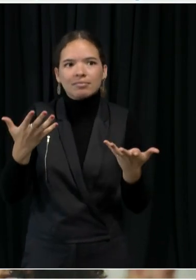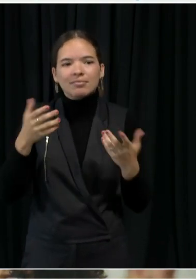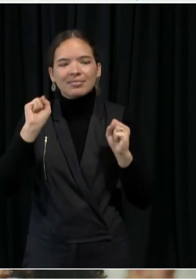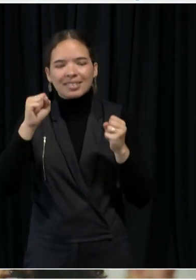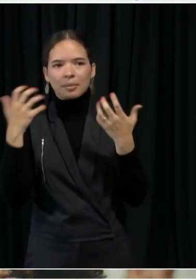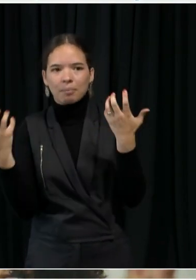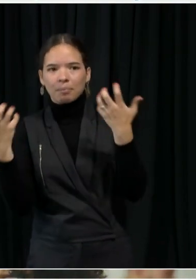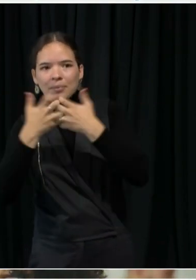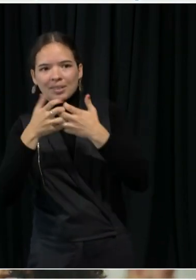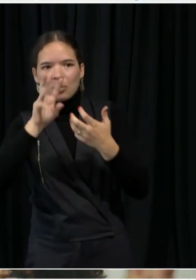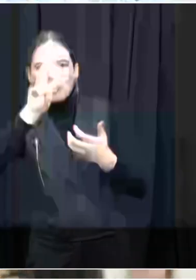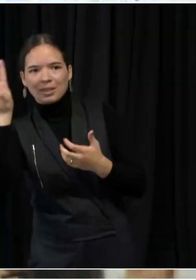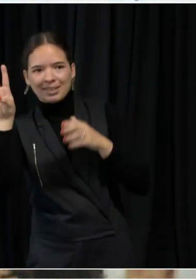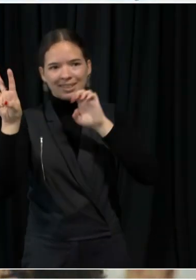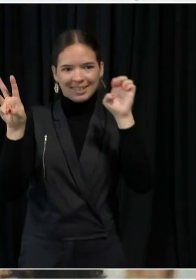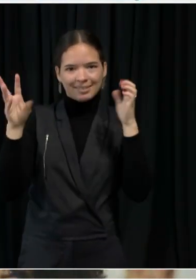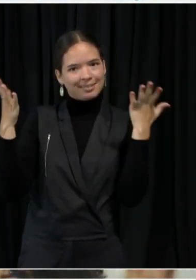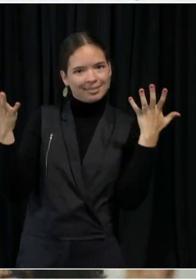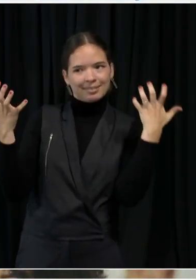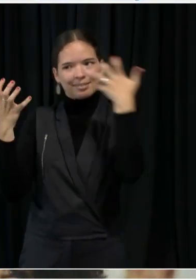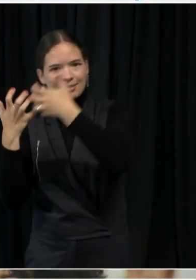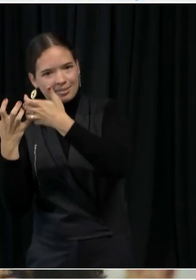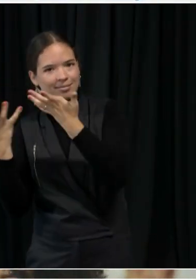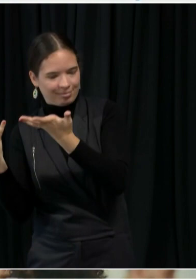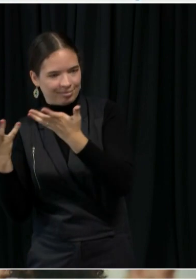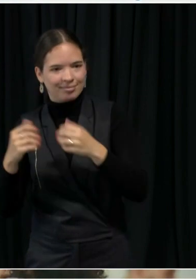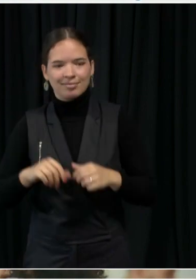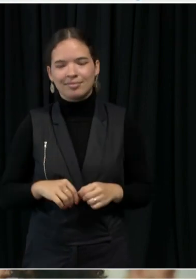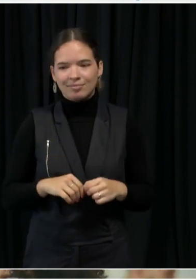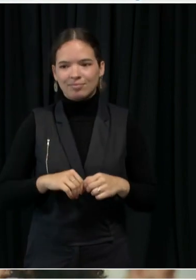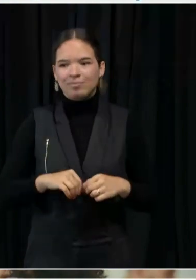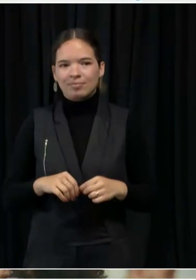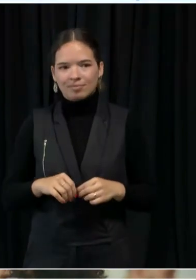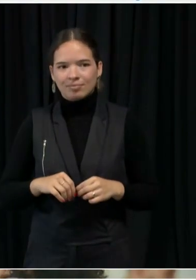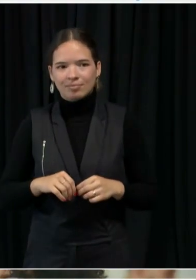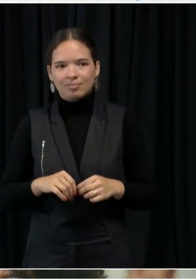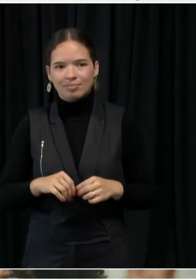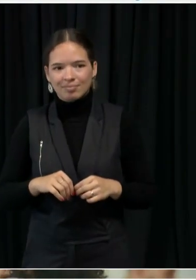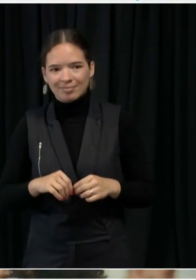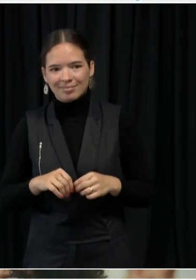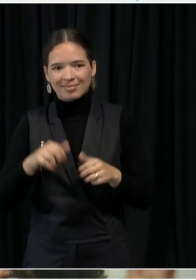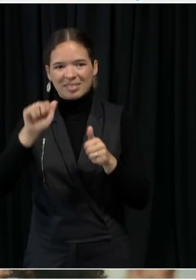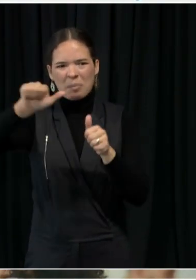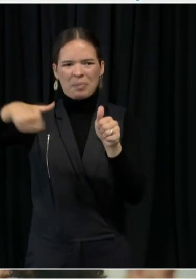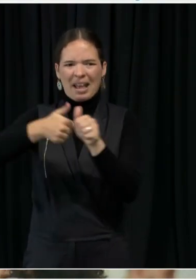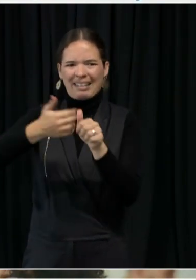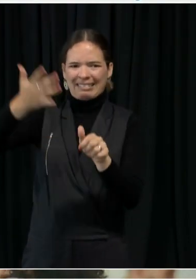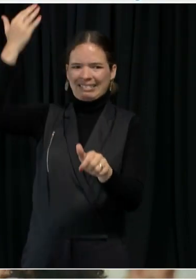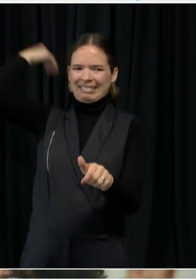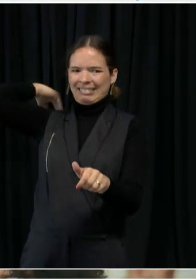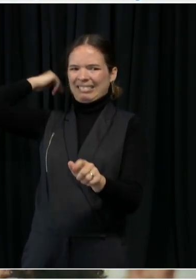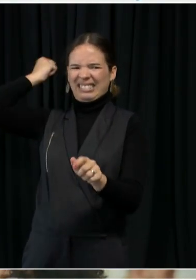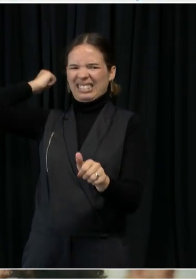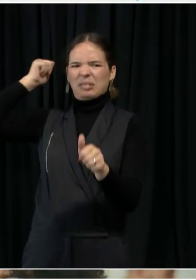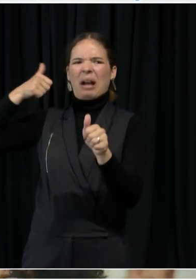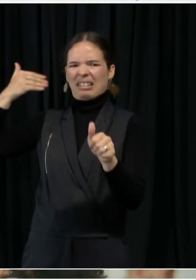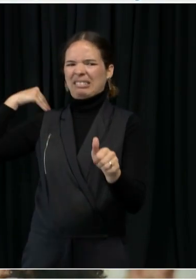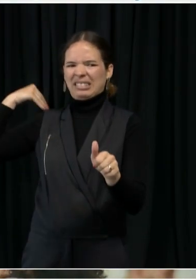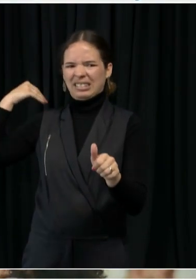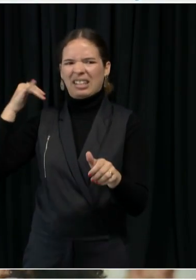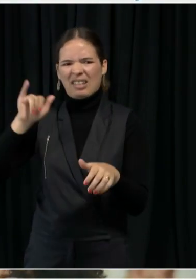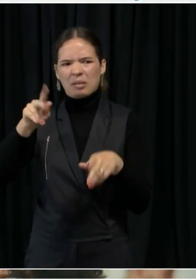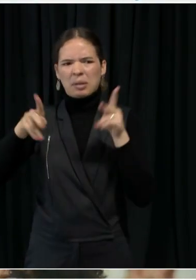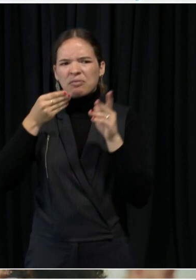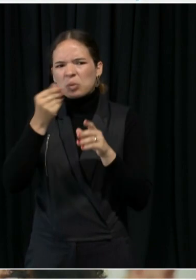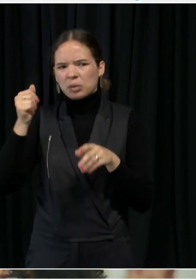to enhance the level of care we can say. I have in the back of the room here several people that are part of our enterprise, including a couple